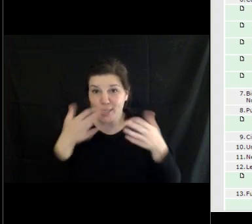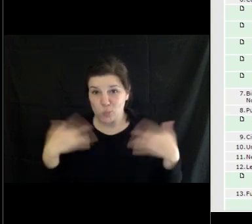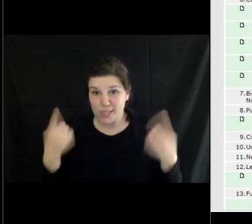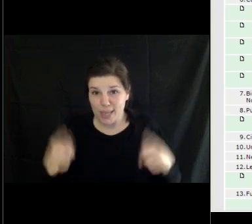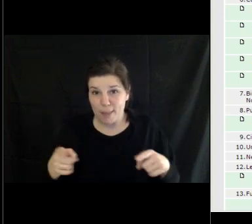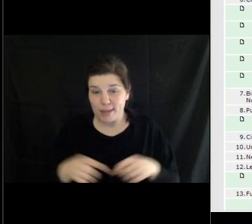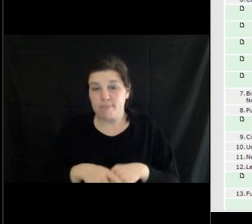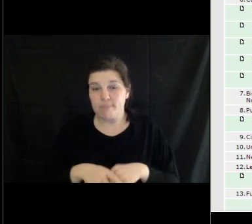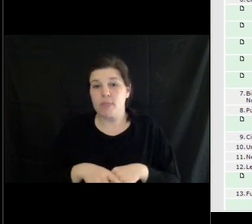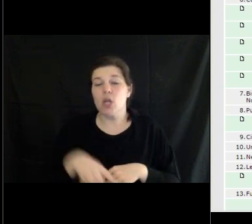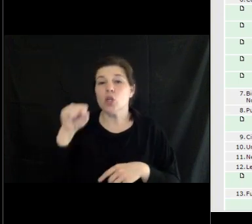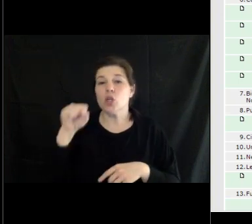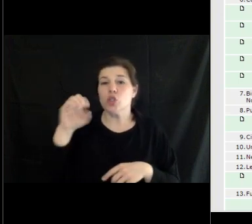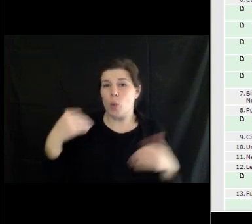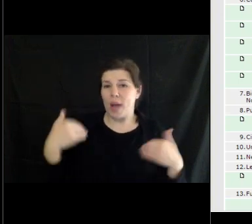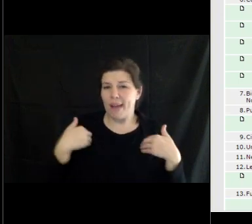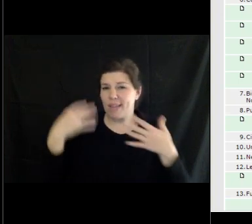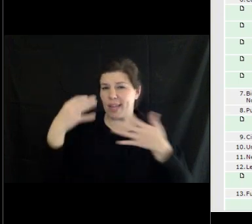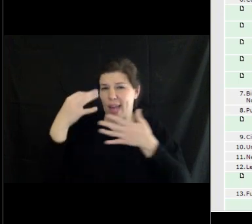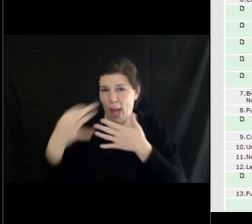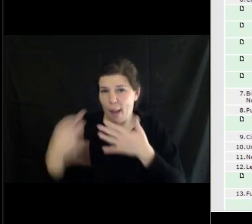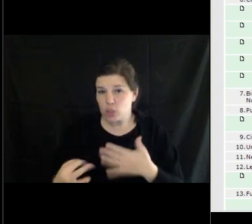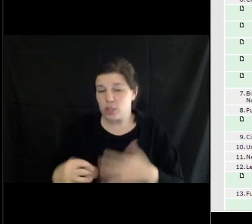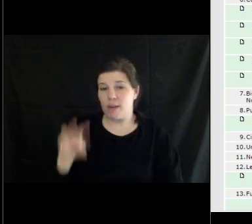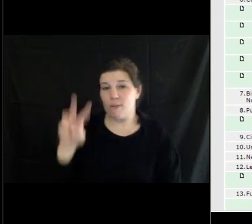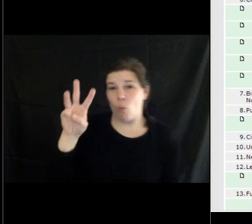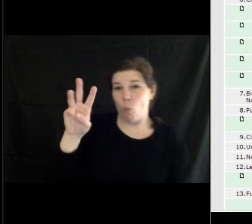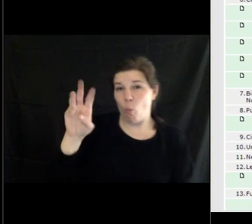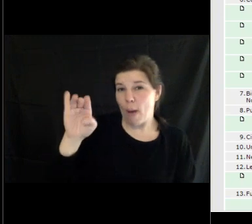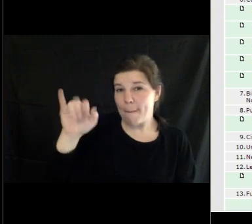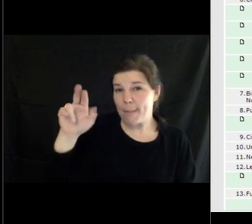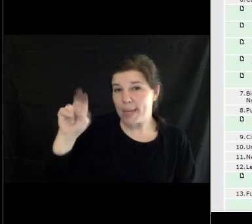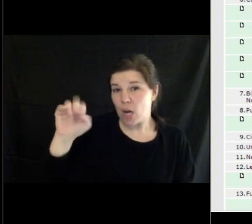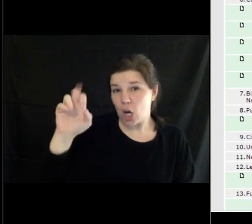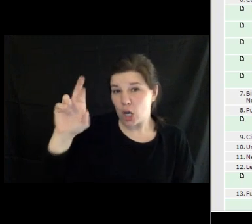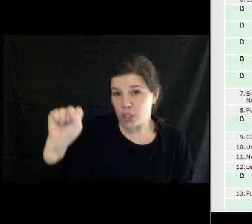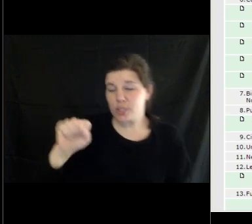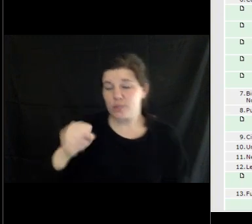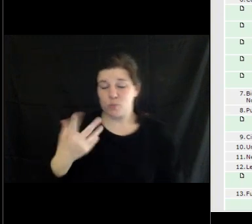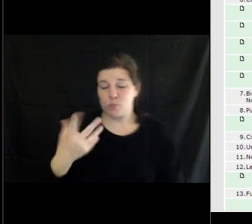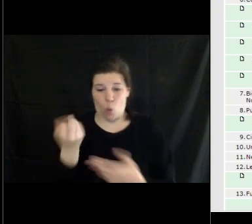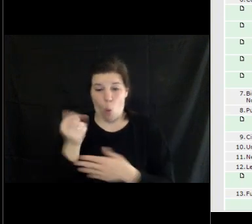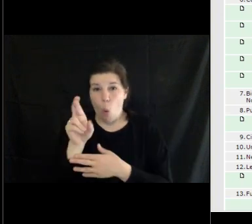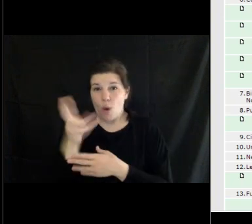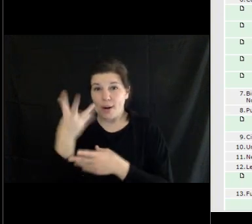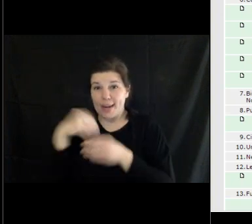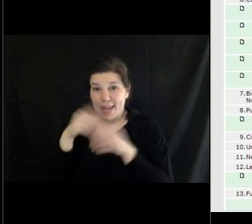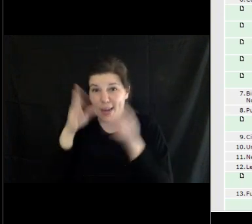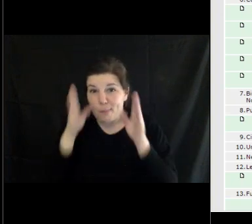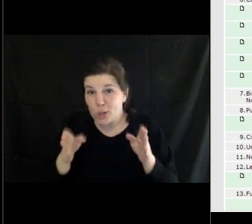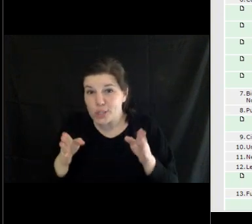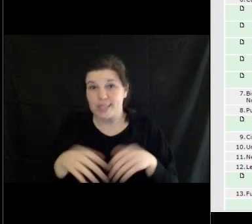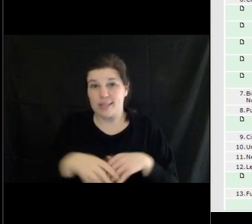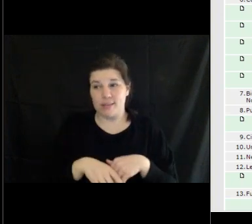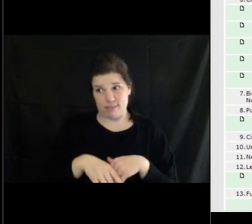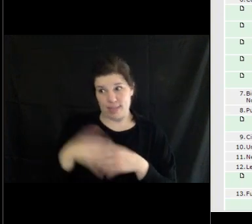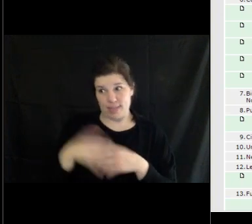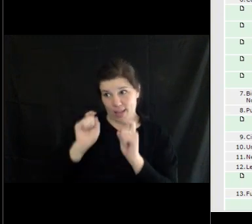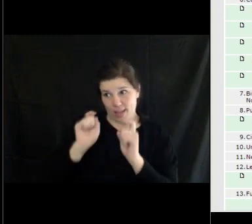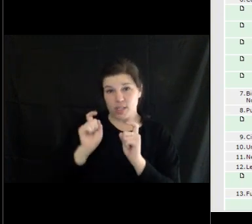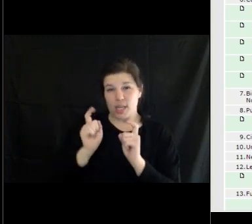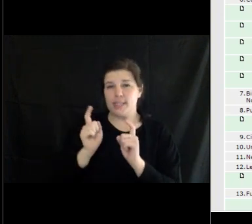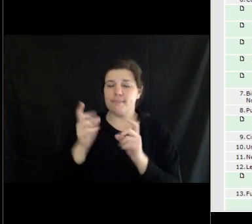this option of having webinars or in person, etc., gives us a sort of kind of inside